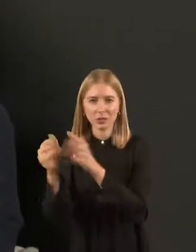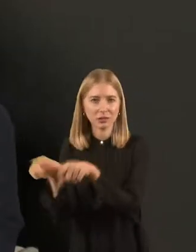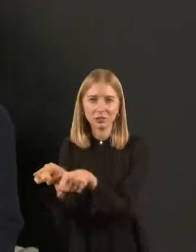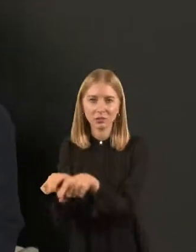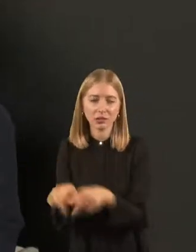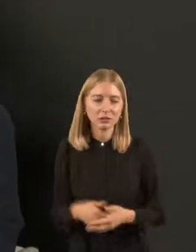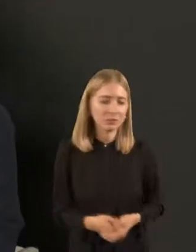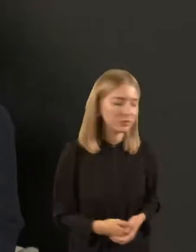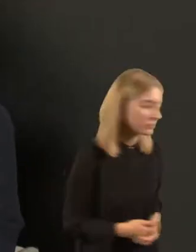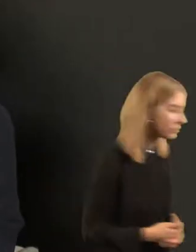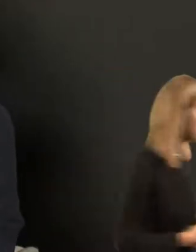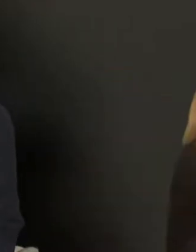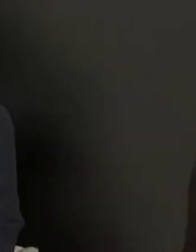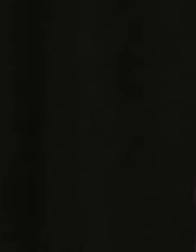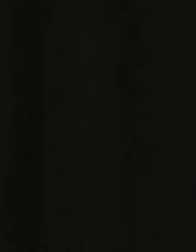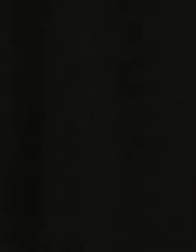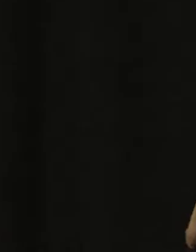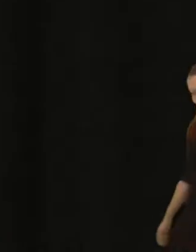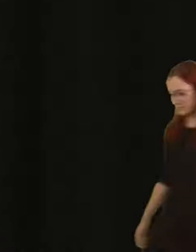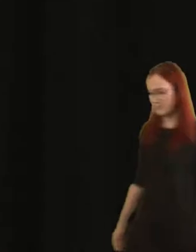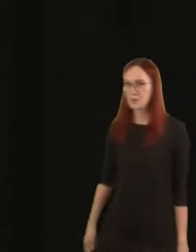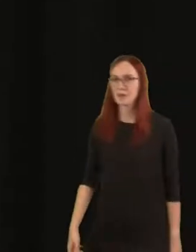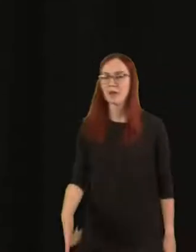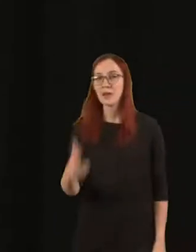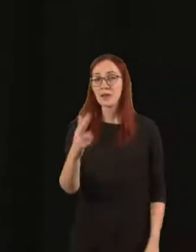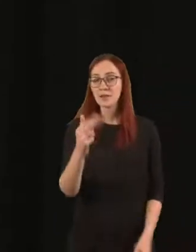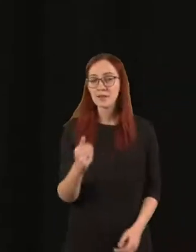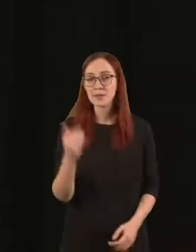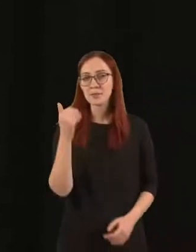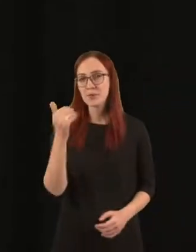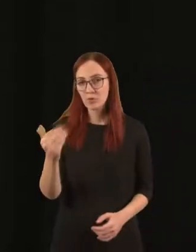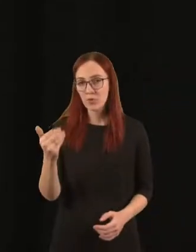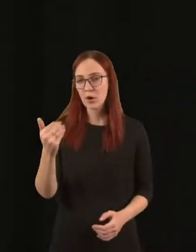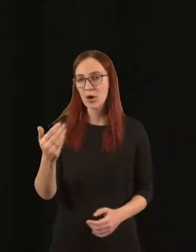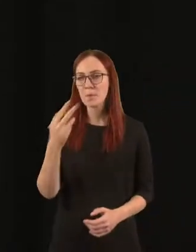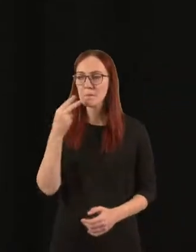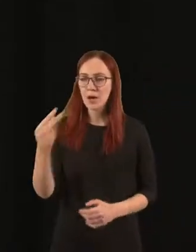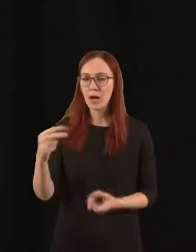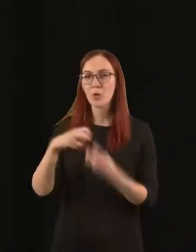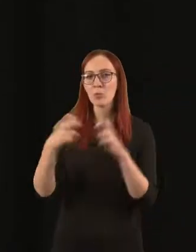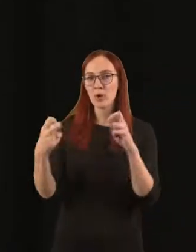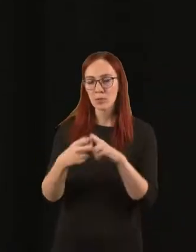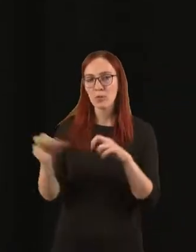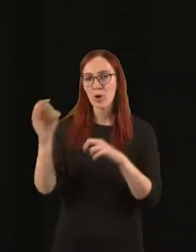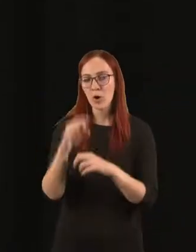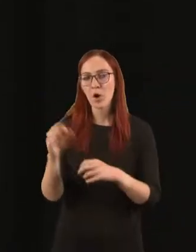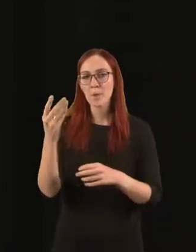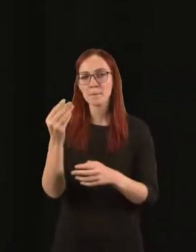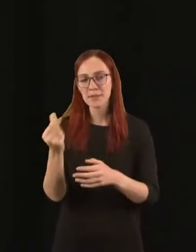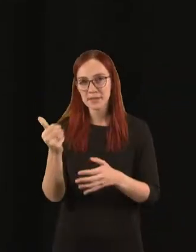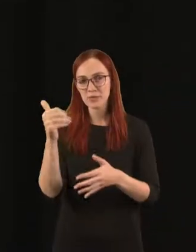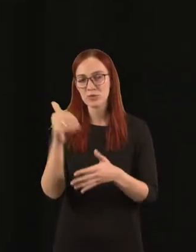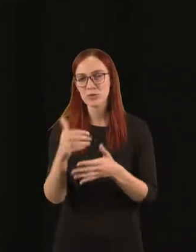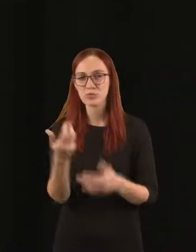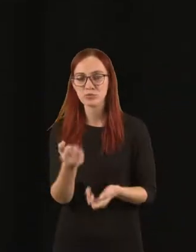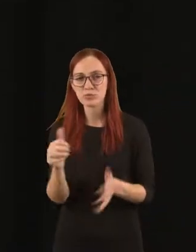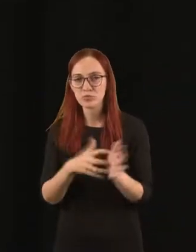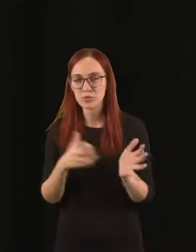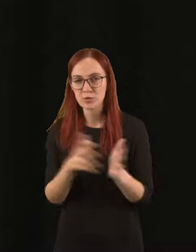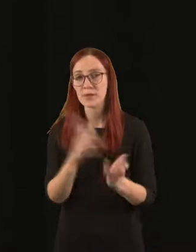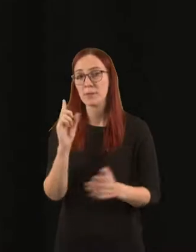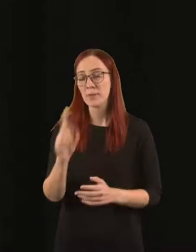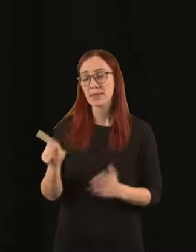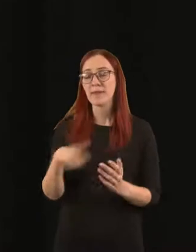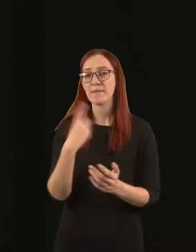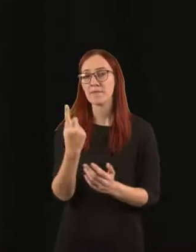not only in Vilnius. So your focus or your emphasis on the lack of